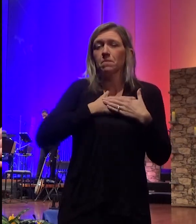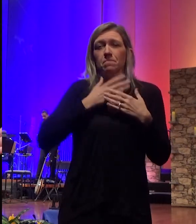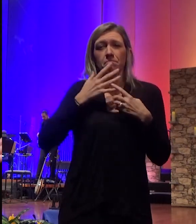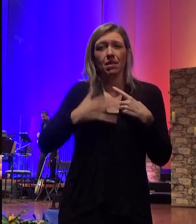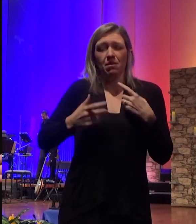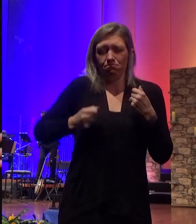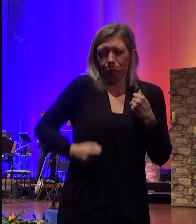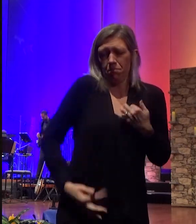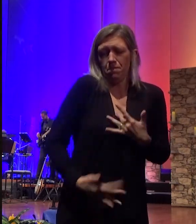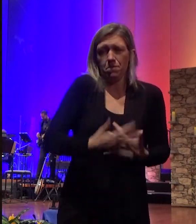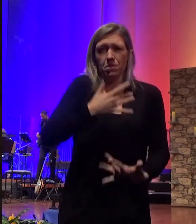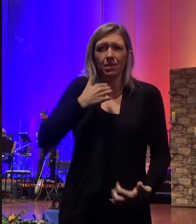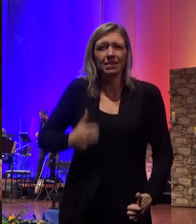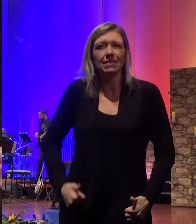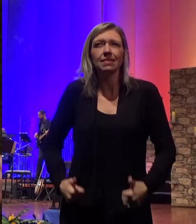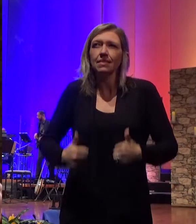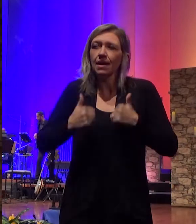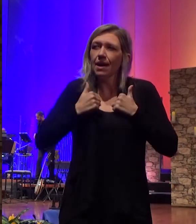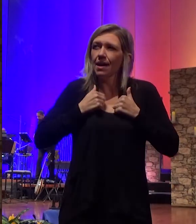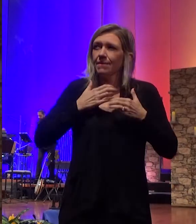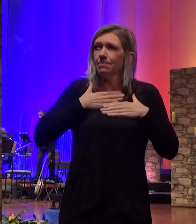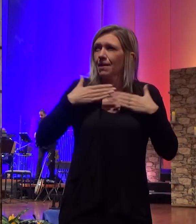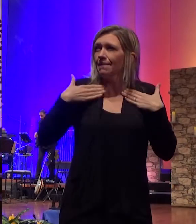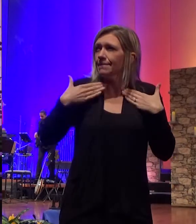beating of life in my